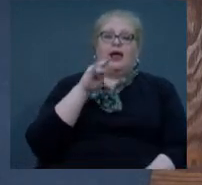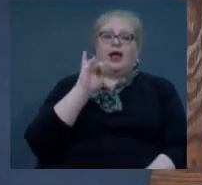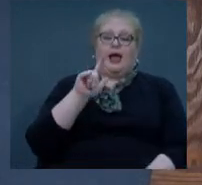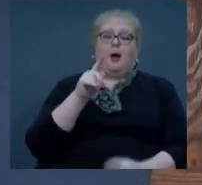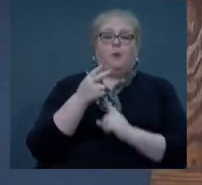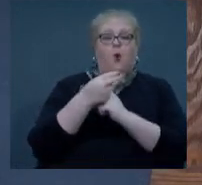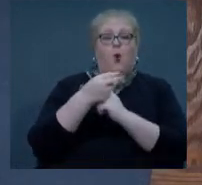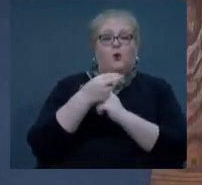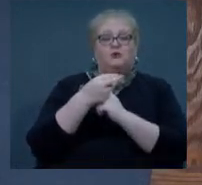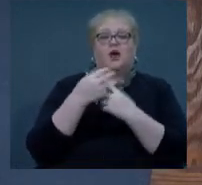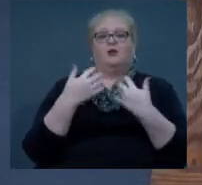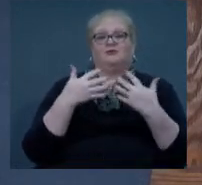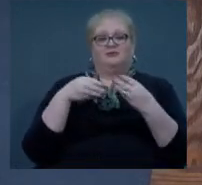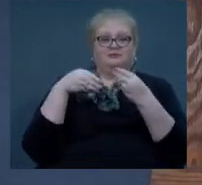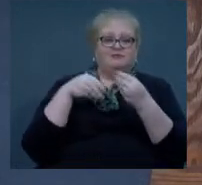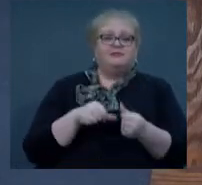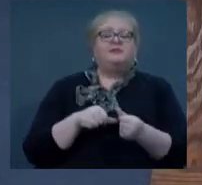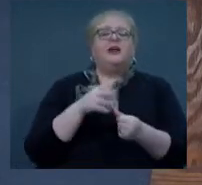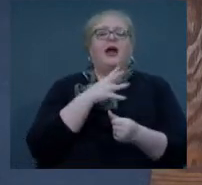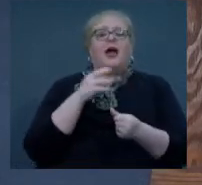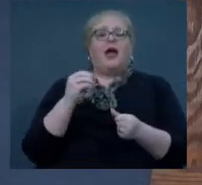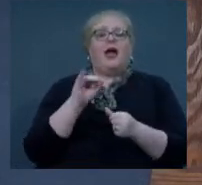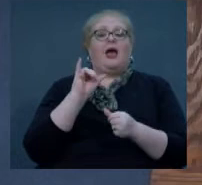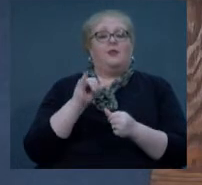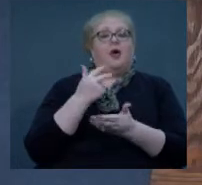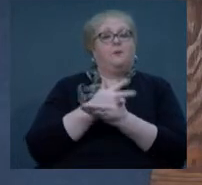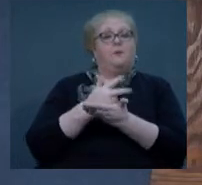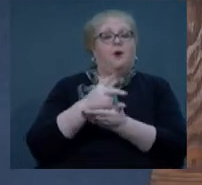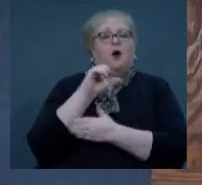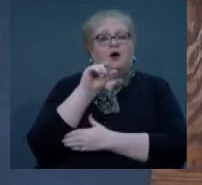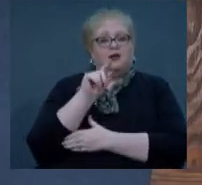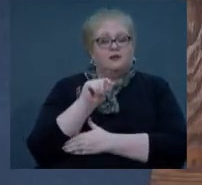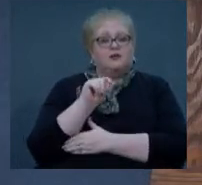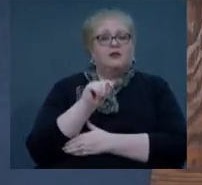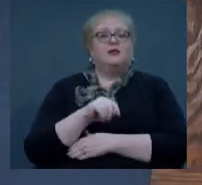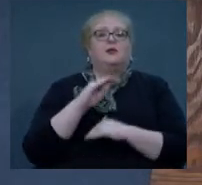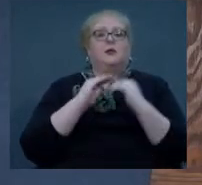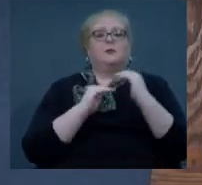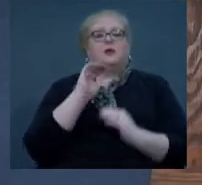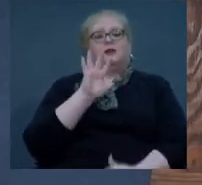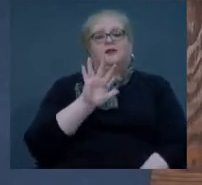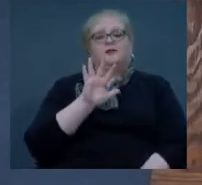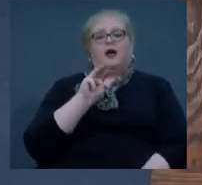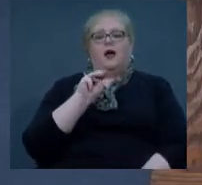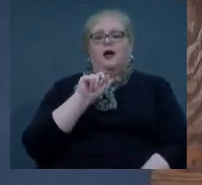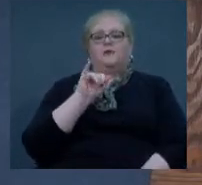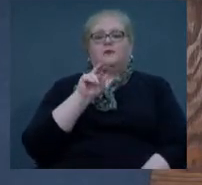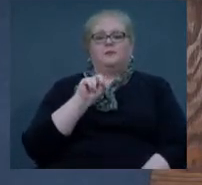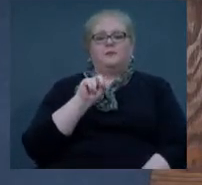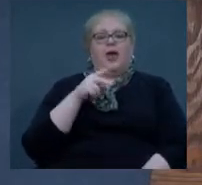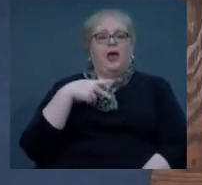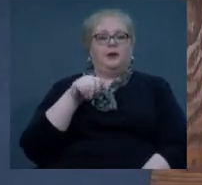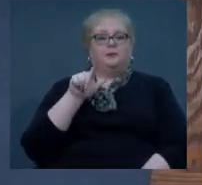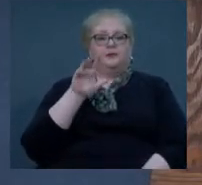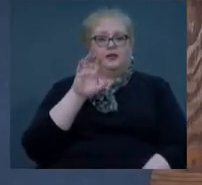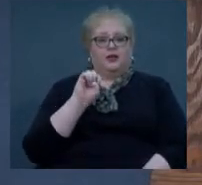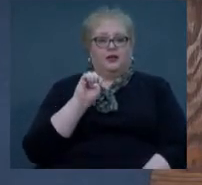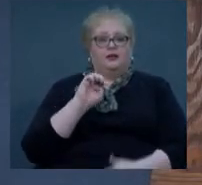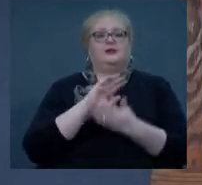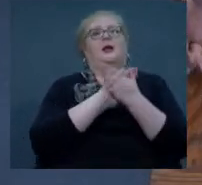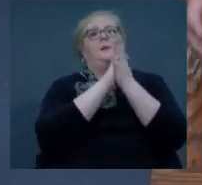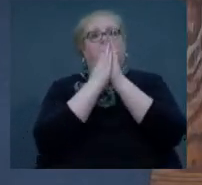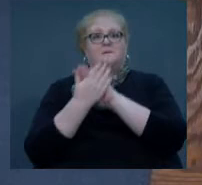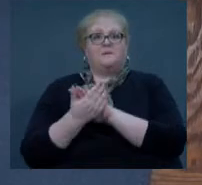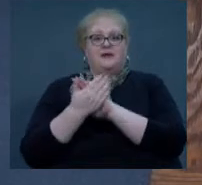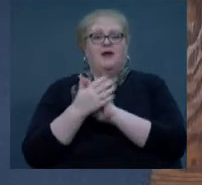significant investment in the Capitol Hotel parking lot, the building at 5 Main Place, which then became the Little